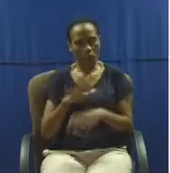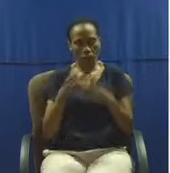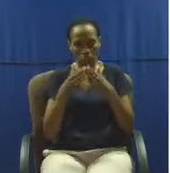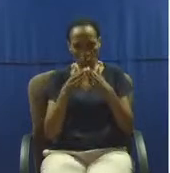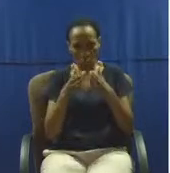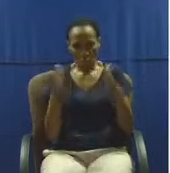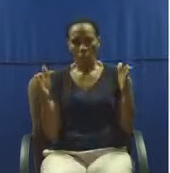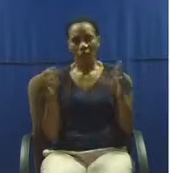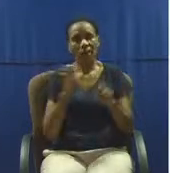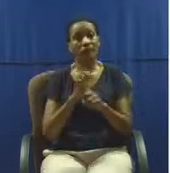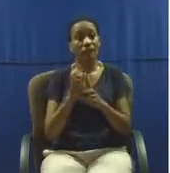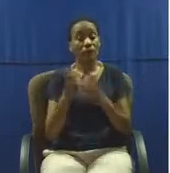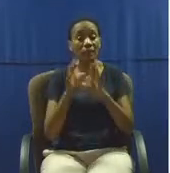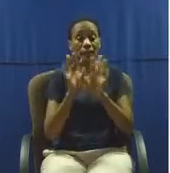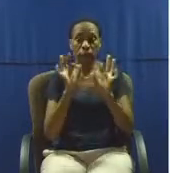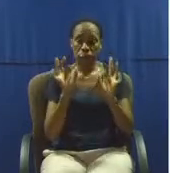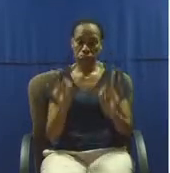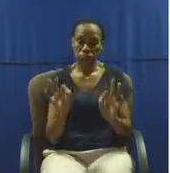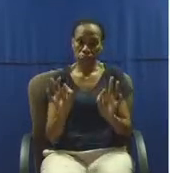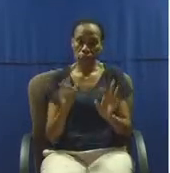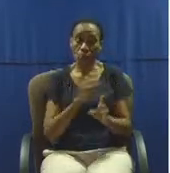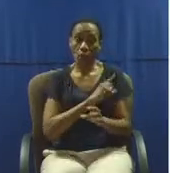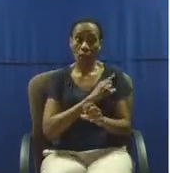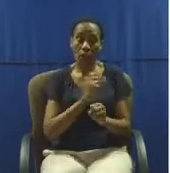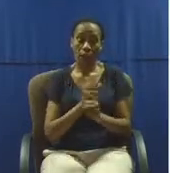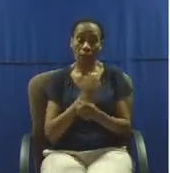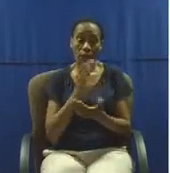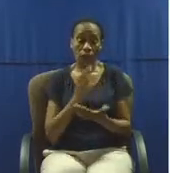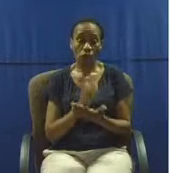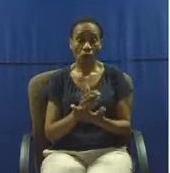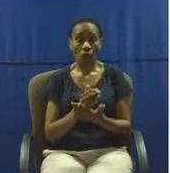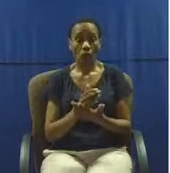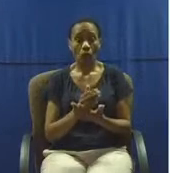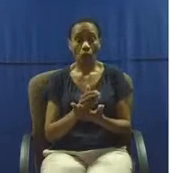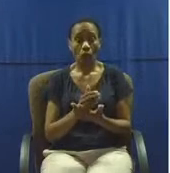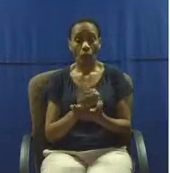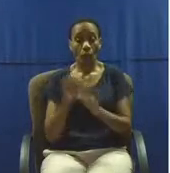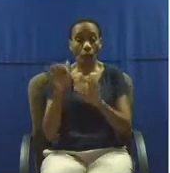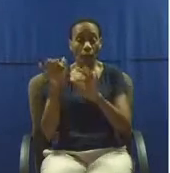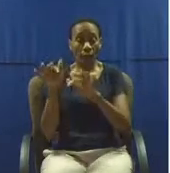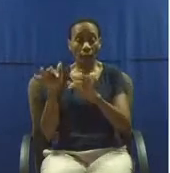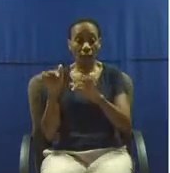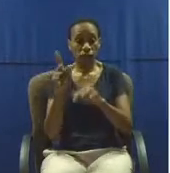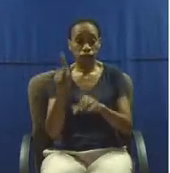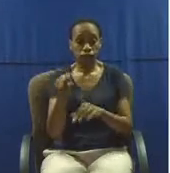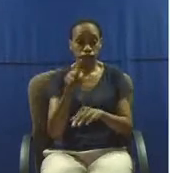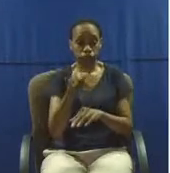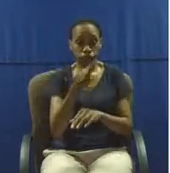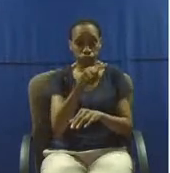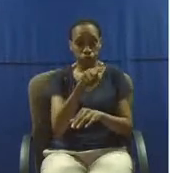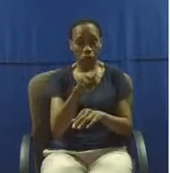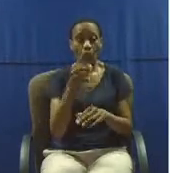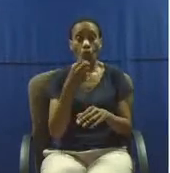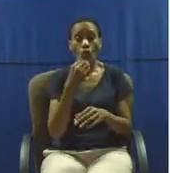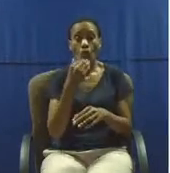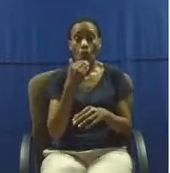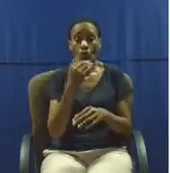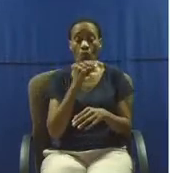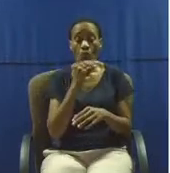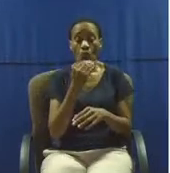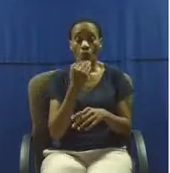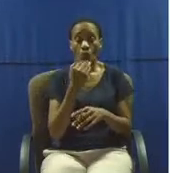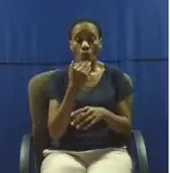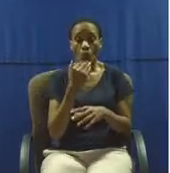conducive environment to enable those who create 70% of